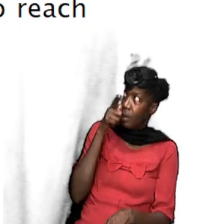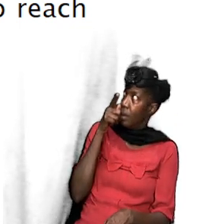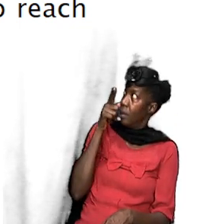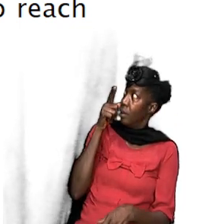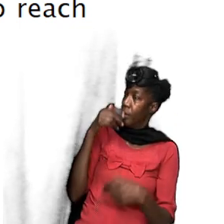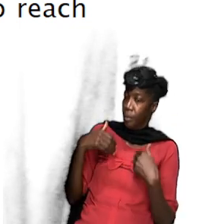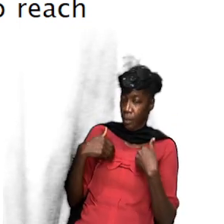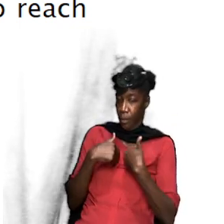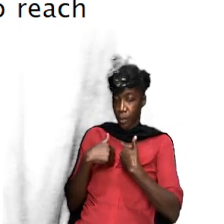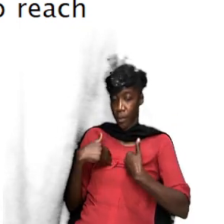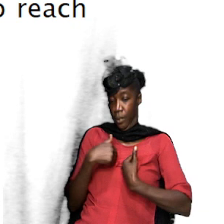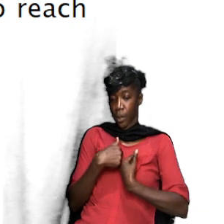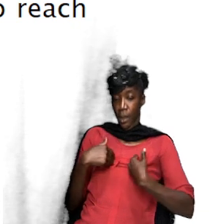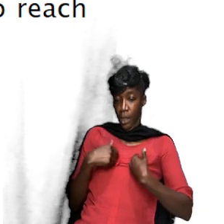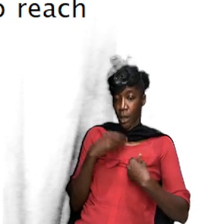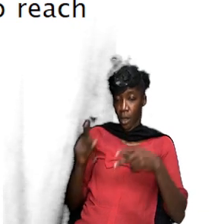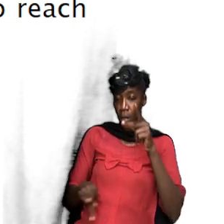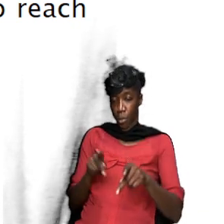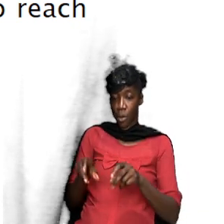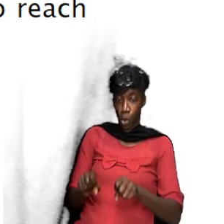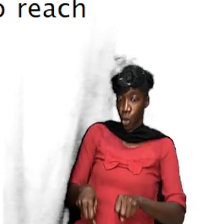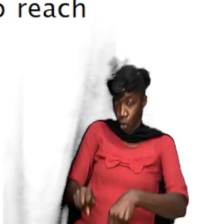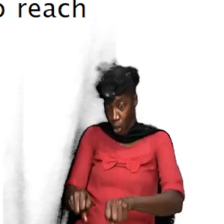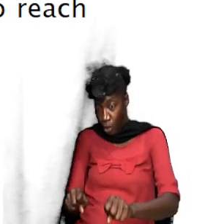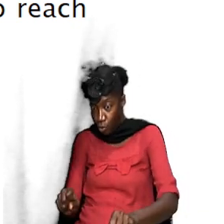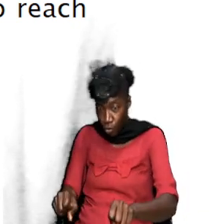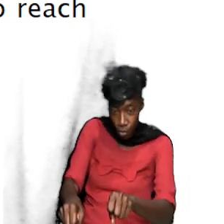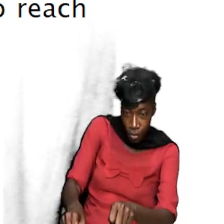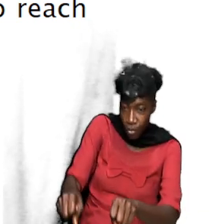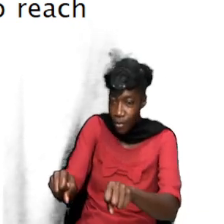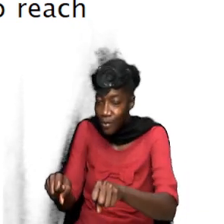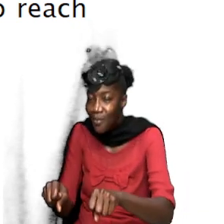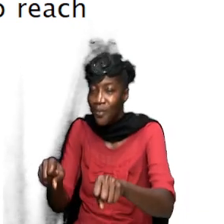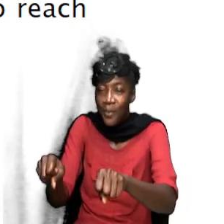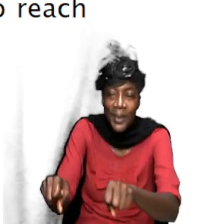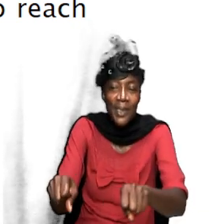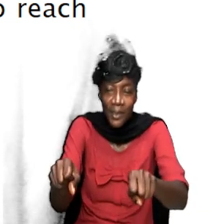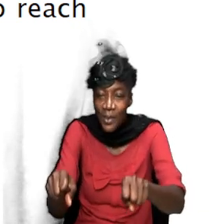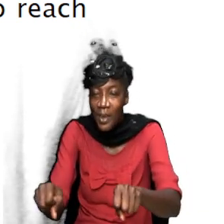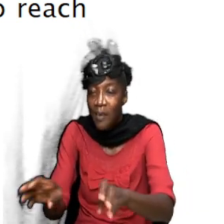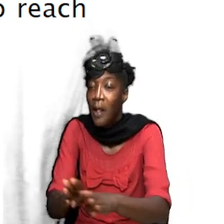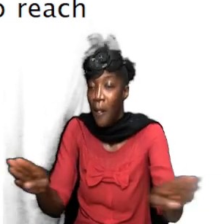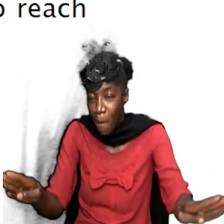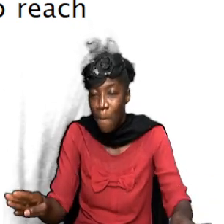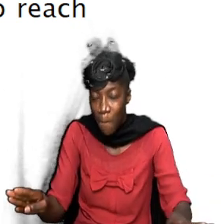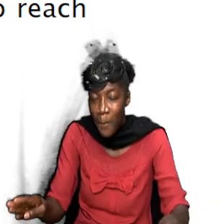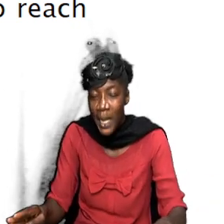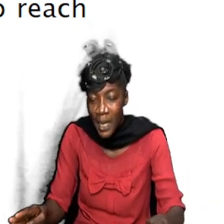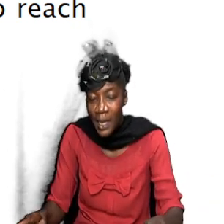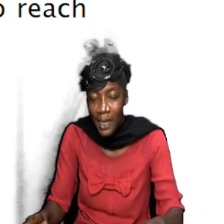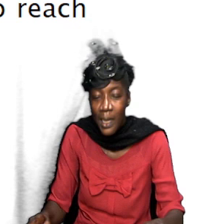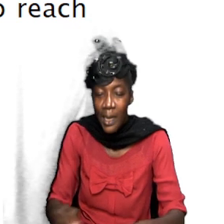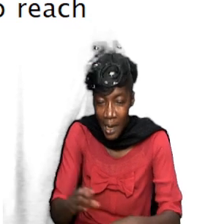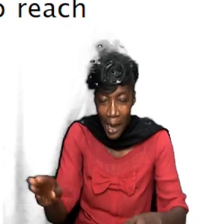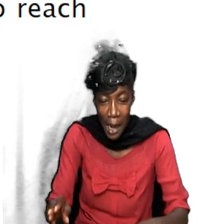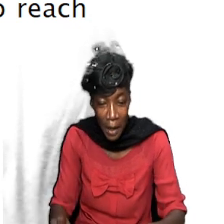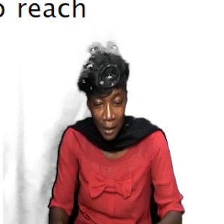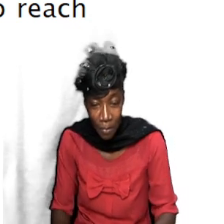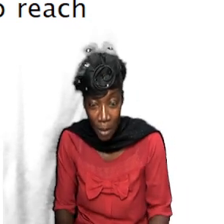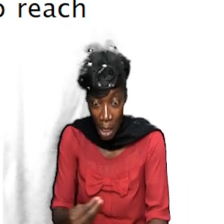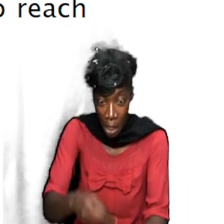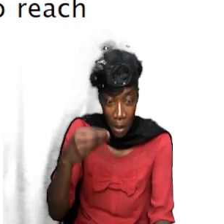persons driving the biggest vehicles, and they're having the most expensive apartment,